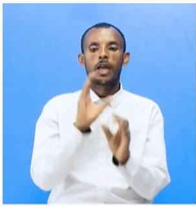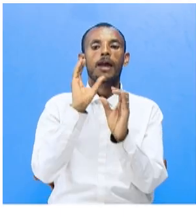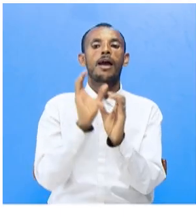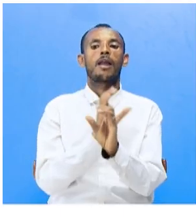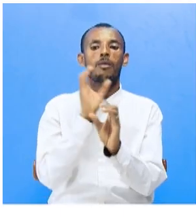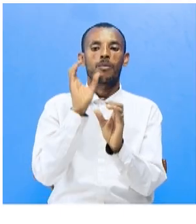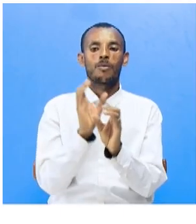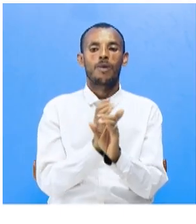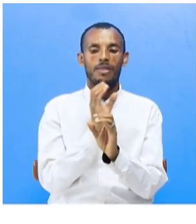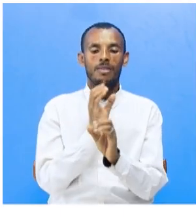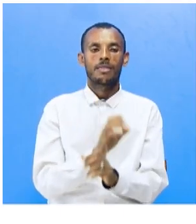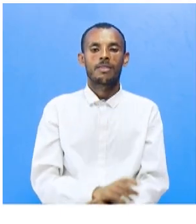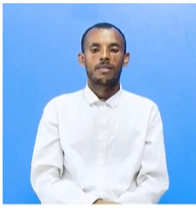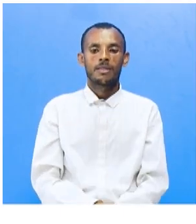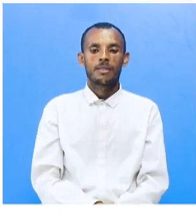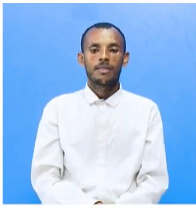Calculate